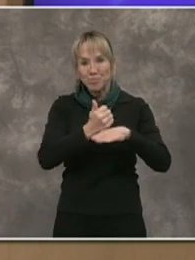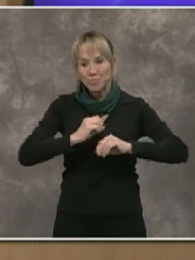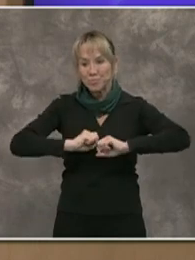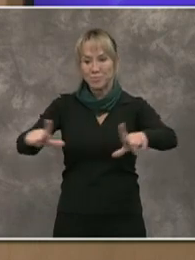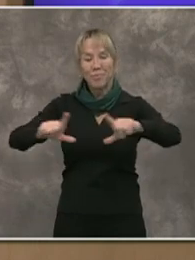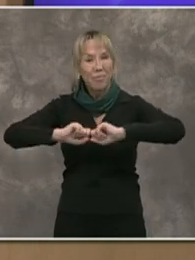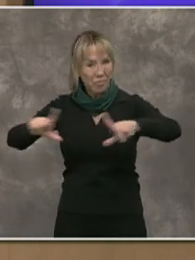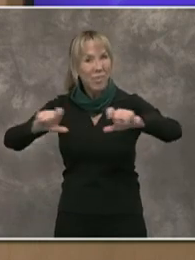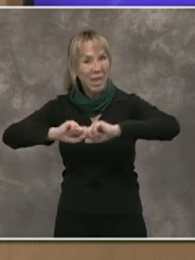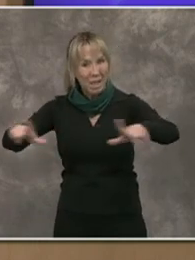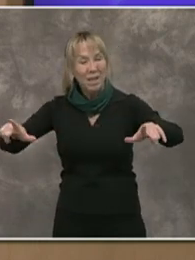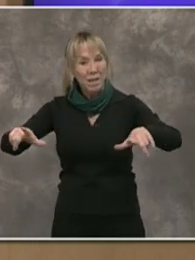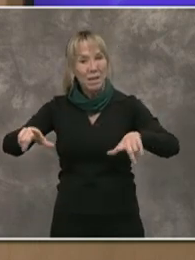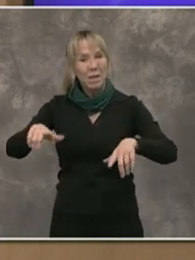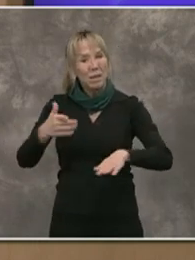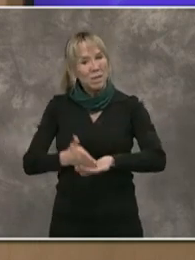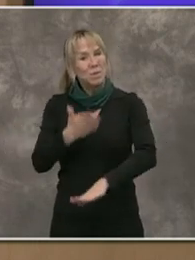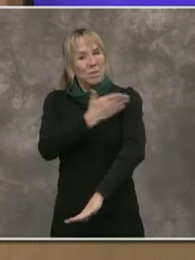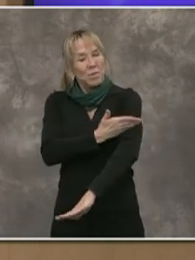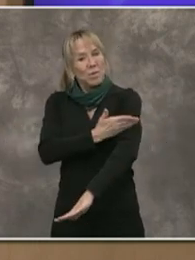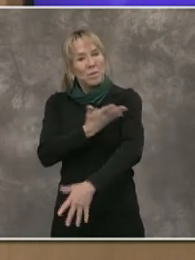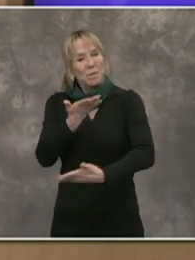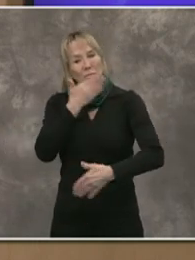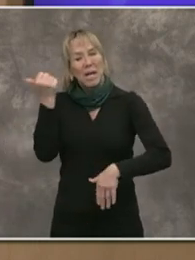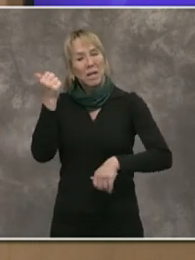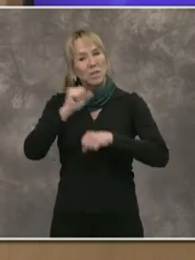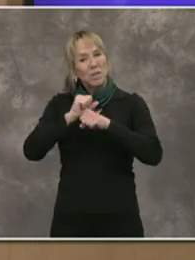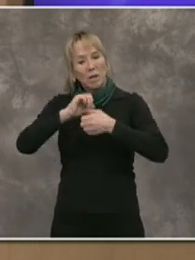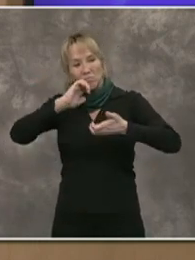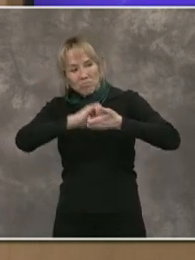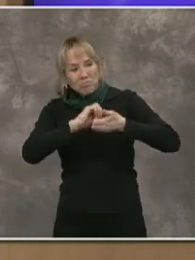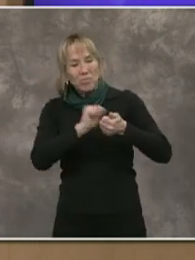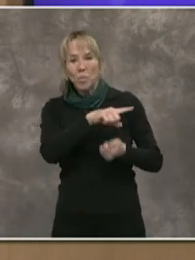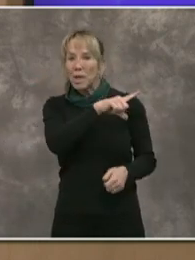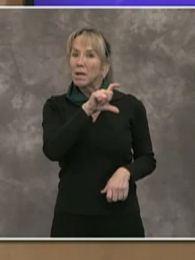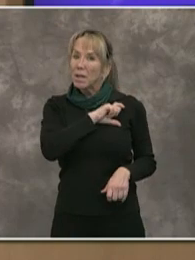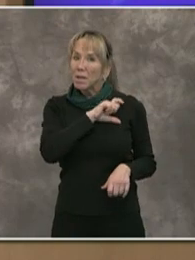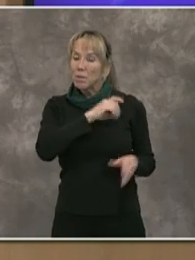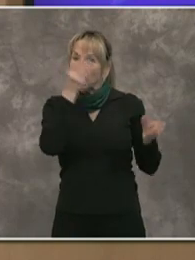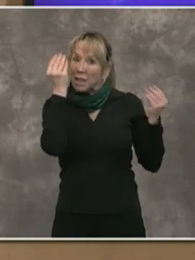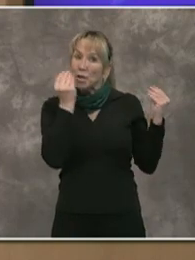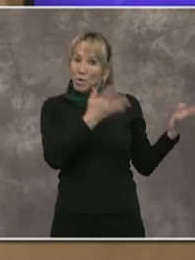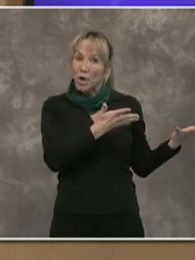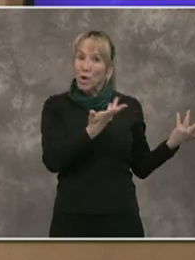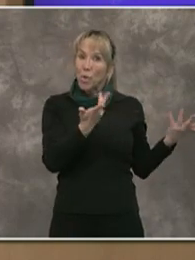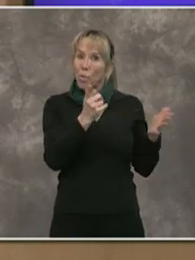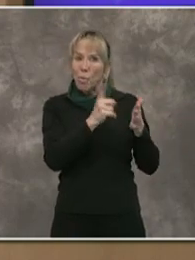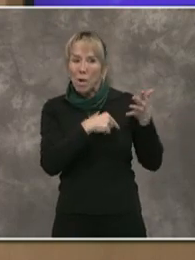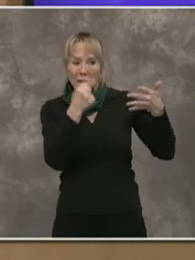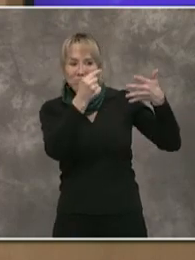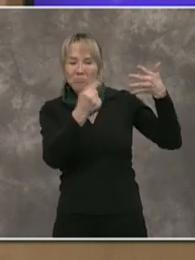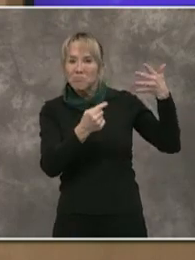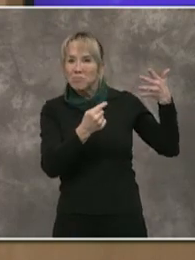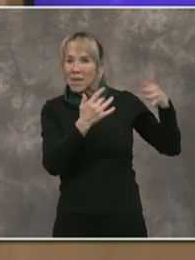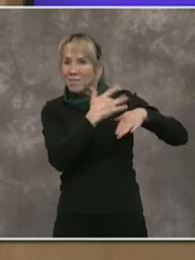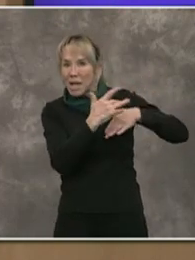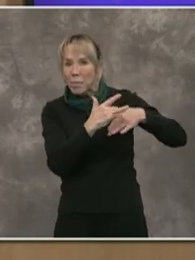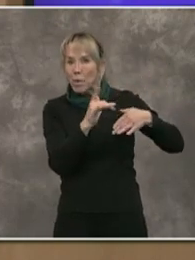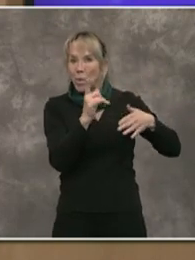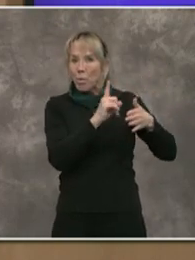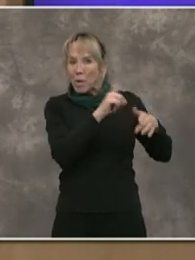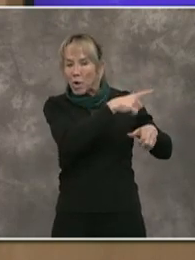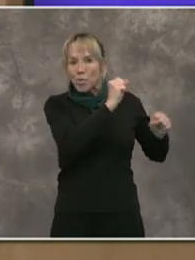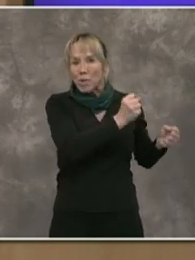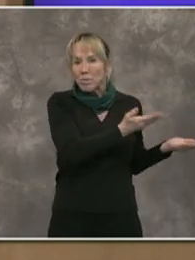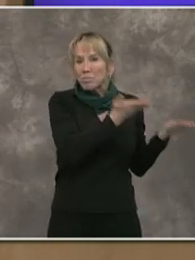accessible, and doing a better job in partnering with law enforcement to let them know what's available and where they may guide. And I think